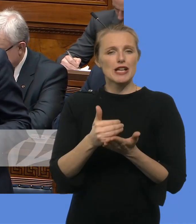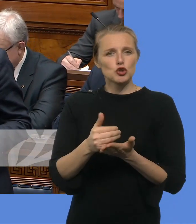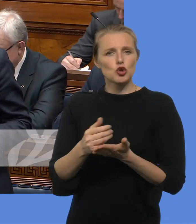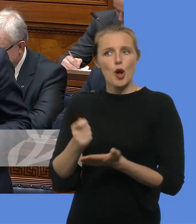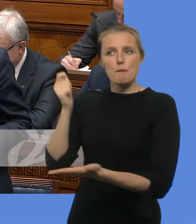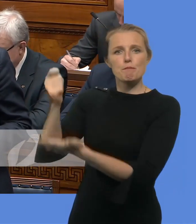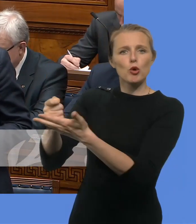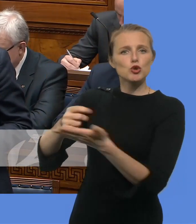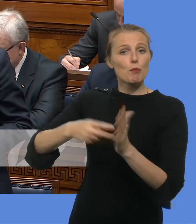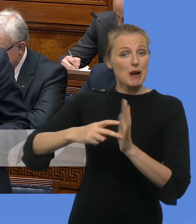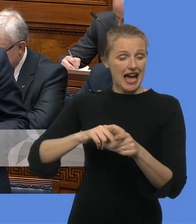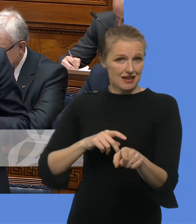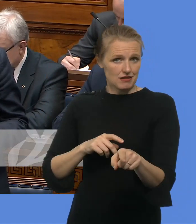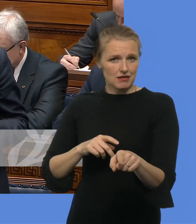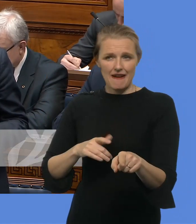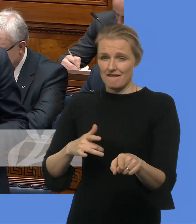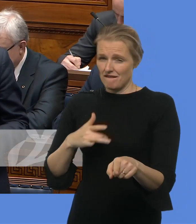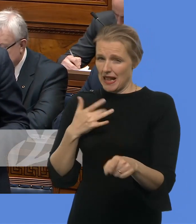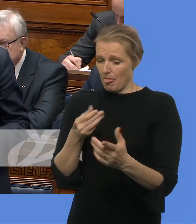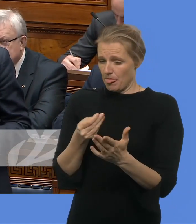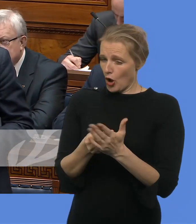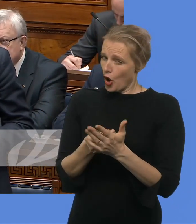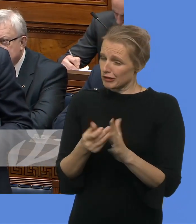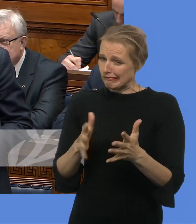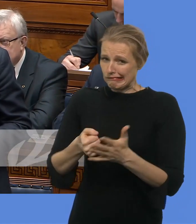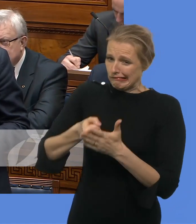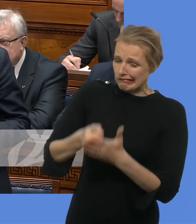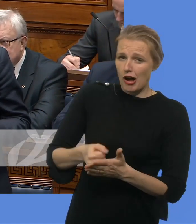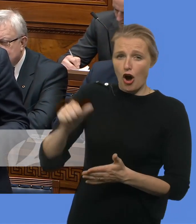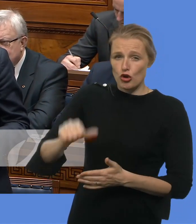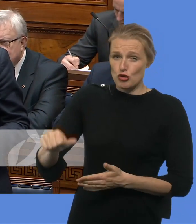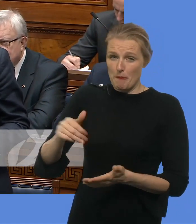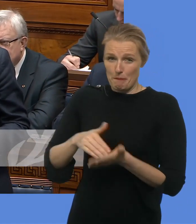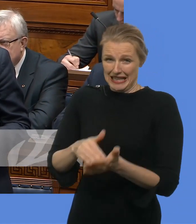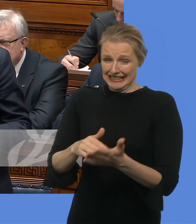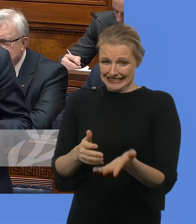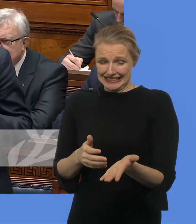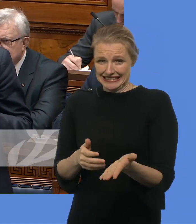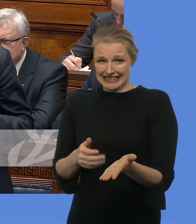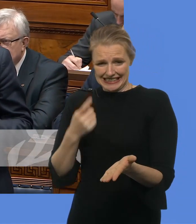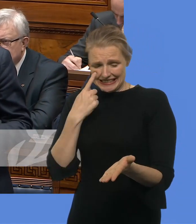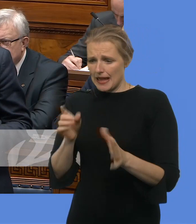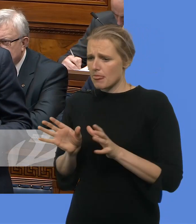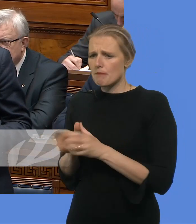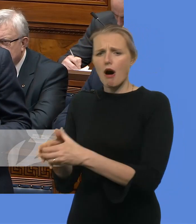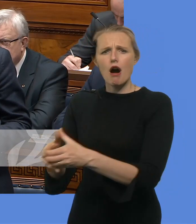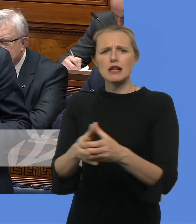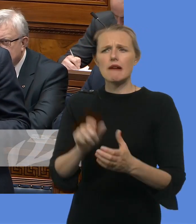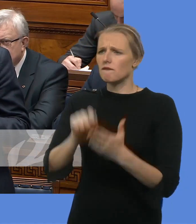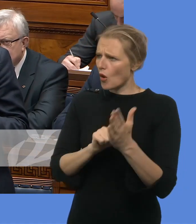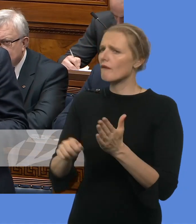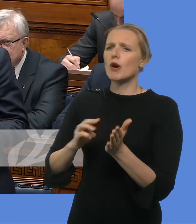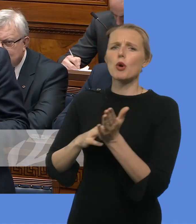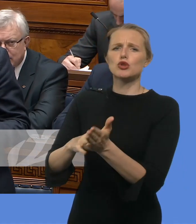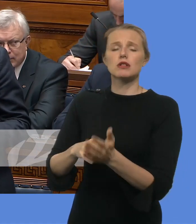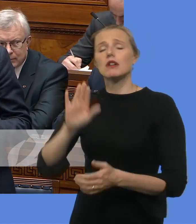modest estimate of the cost would be well north of £100 million in terms of investment. It is disappointing to see parties repeatedly vote for motions. Is there